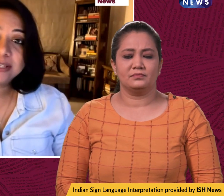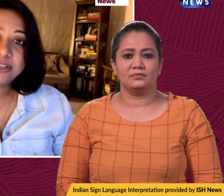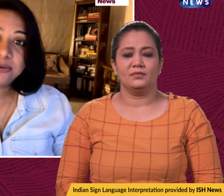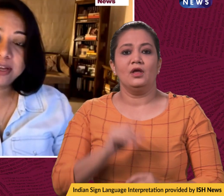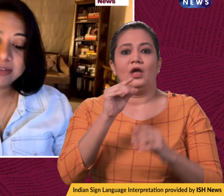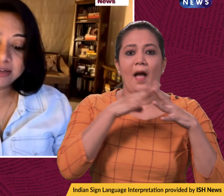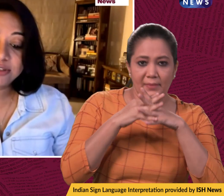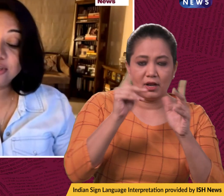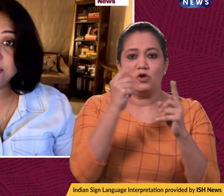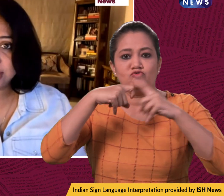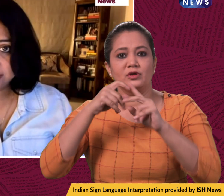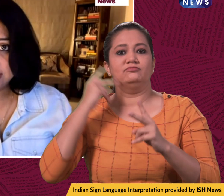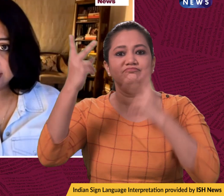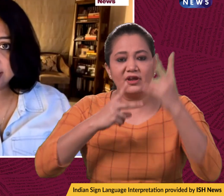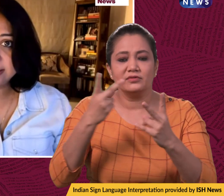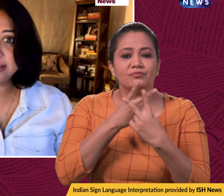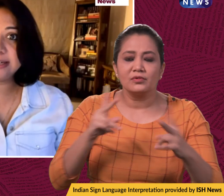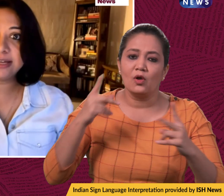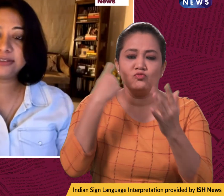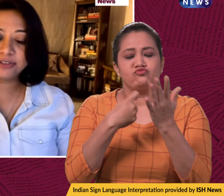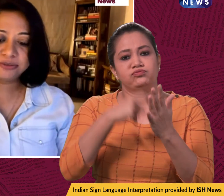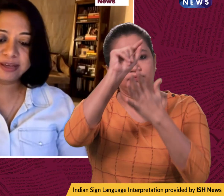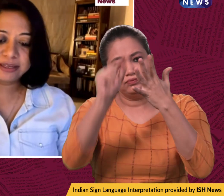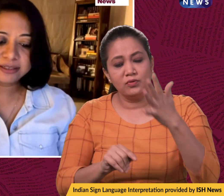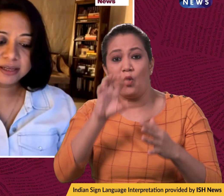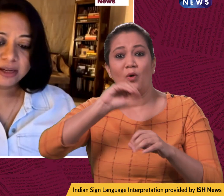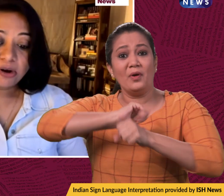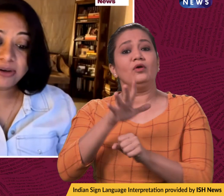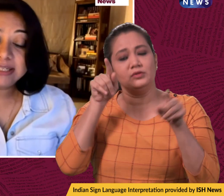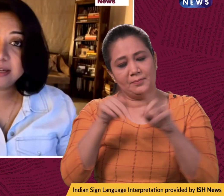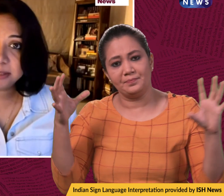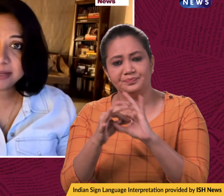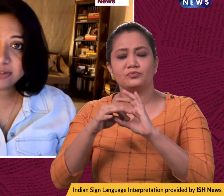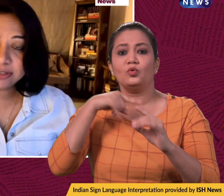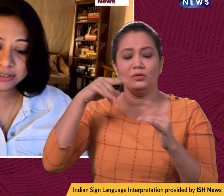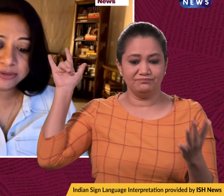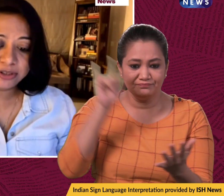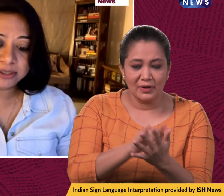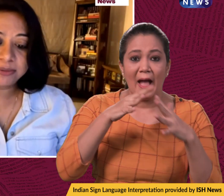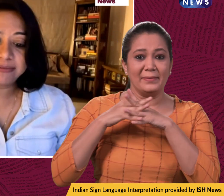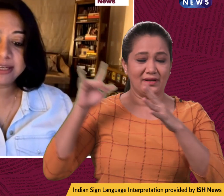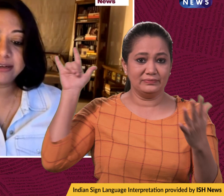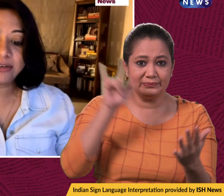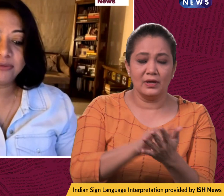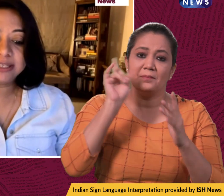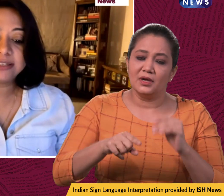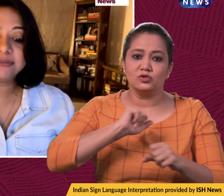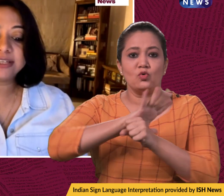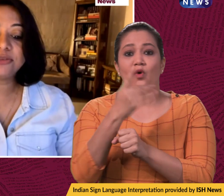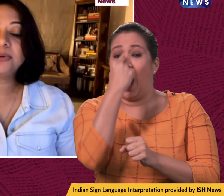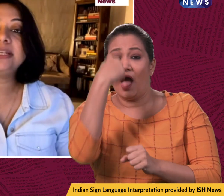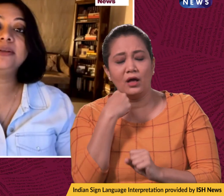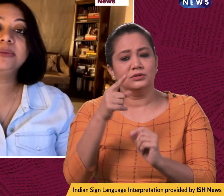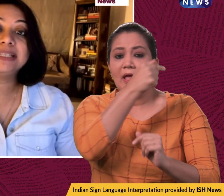The US and UK have announced new travel guidelines in light of the new variant. All incoming passengers into the US will have to carry a COVID